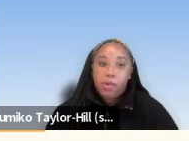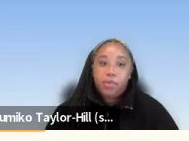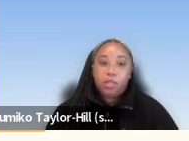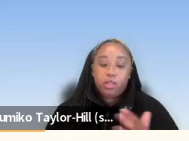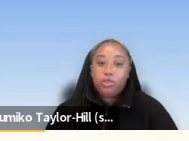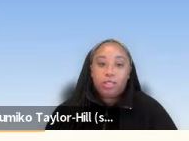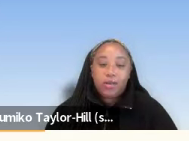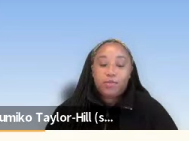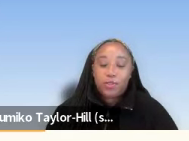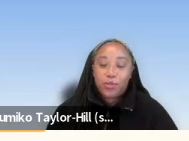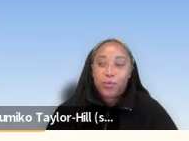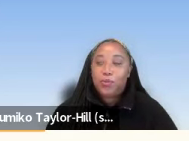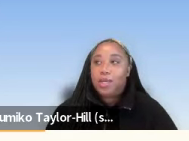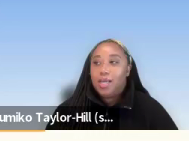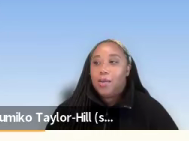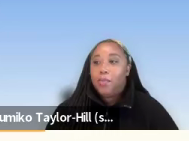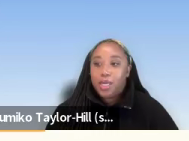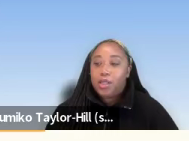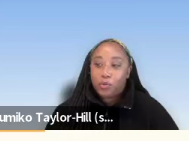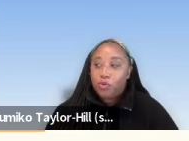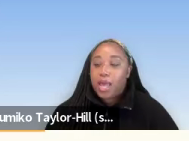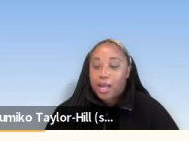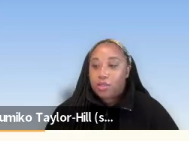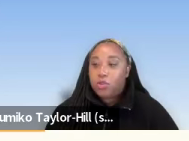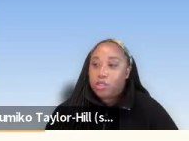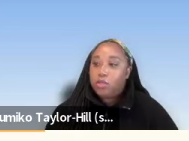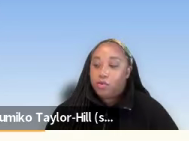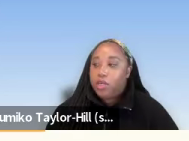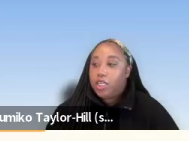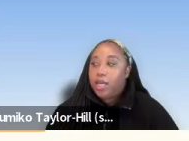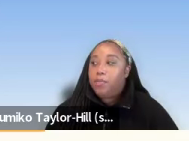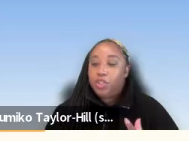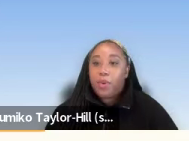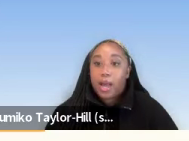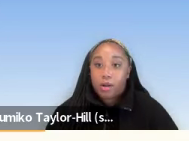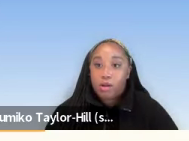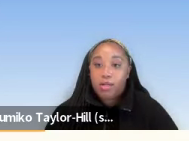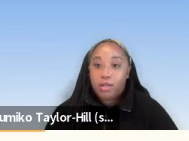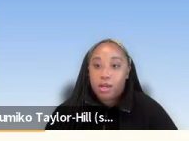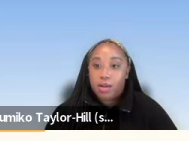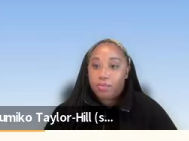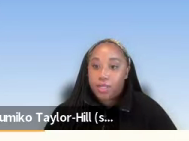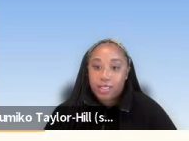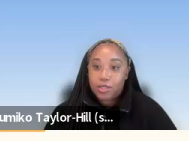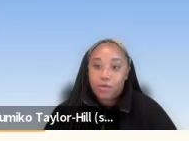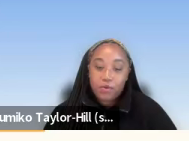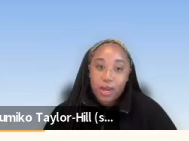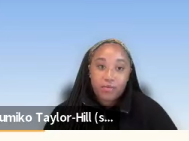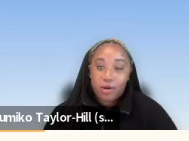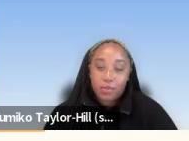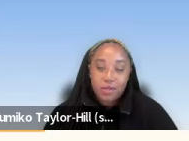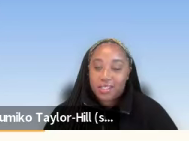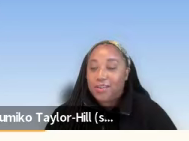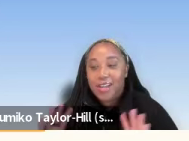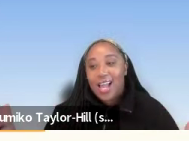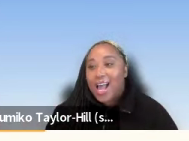and have panel members such as yourselves to be in the room to ask those questions of OHA and push back on things that don't feel